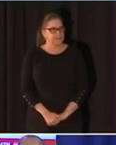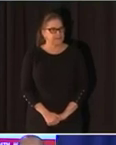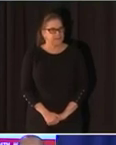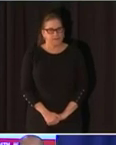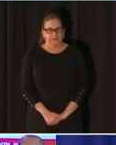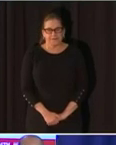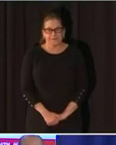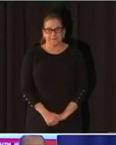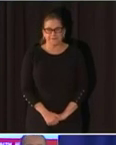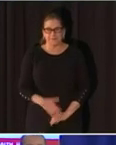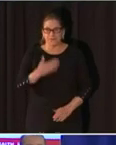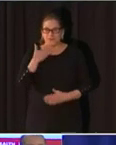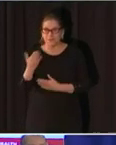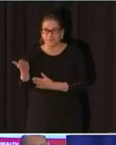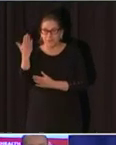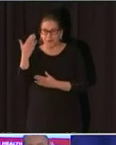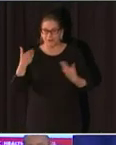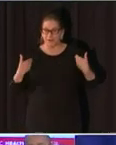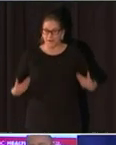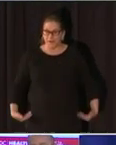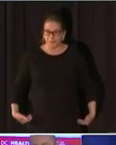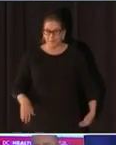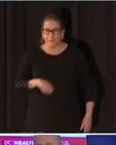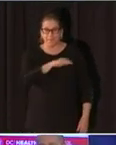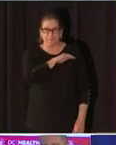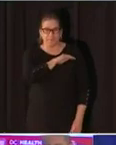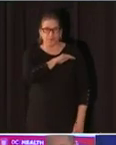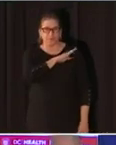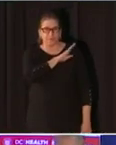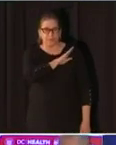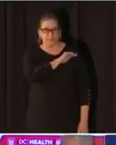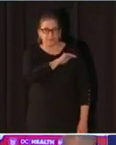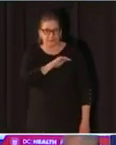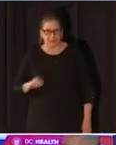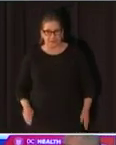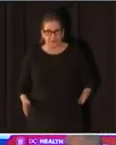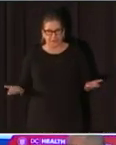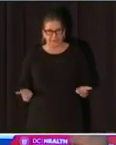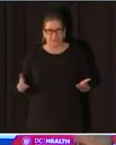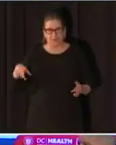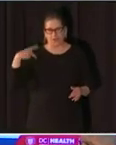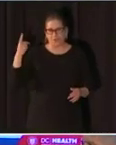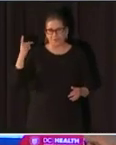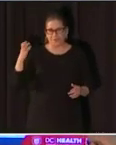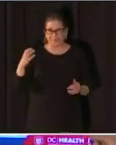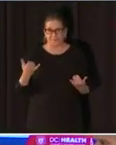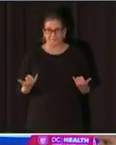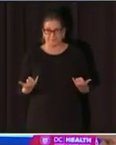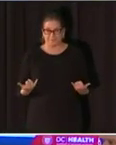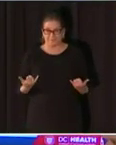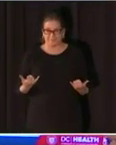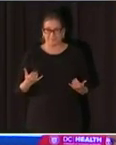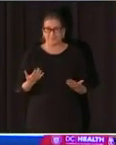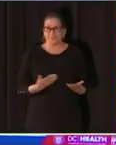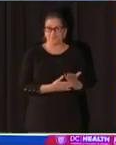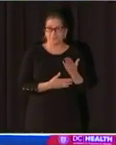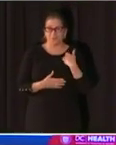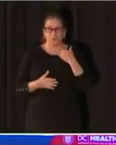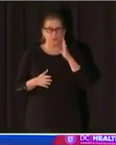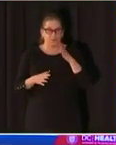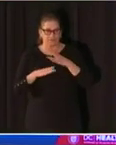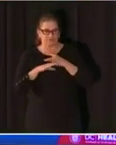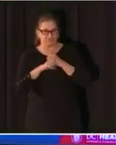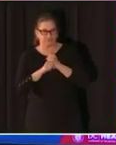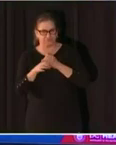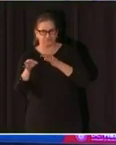Good morning. I'm Muriel Bowser. I'm the mayor of Washington, D.C., and this morning I'm providing an update on the